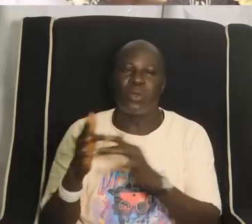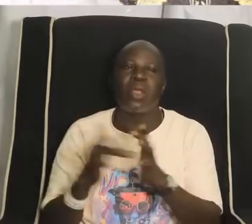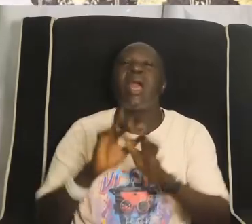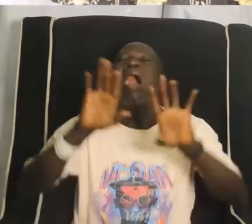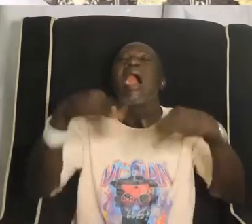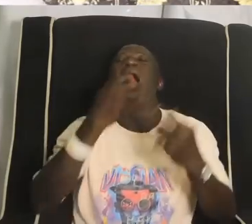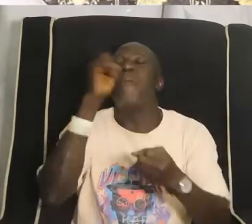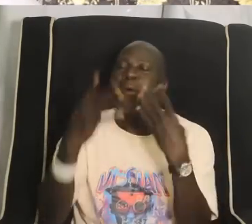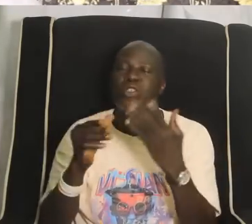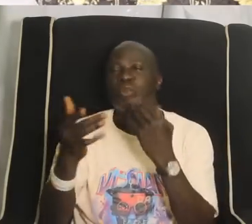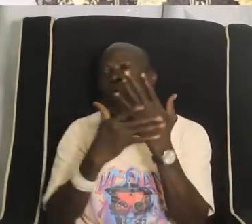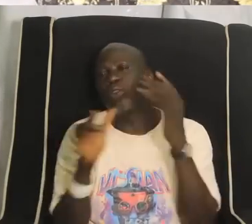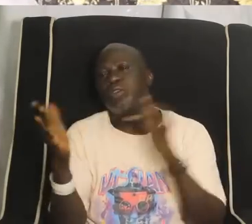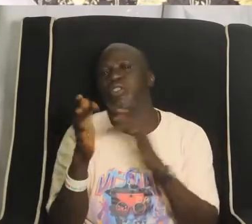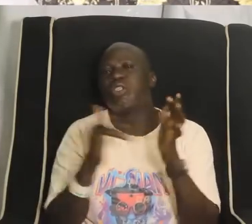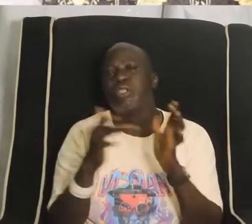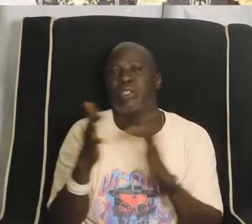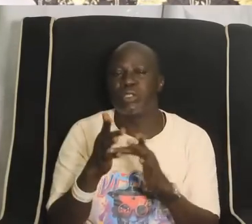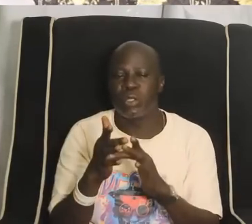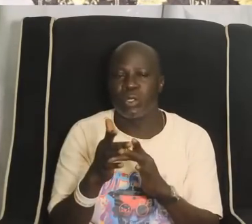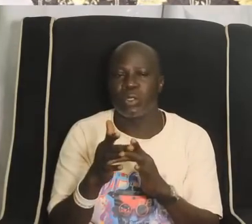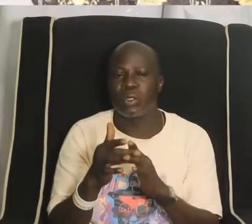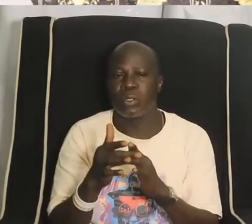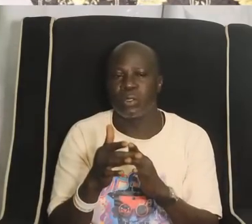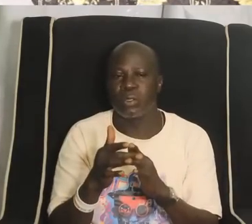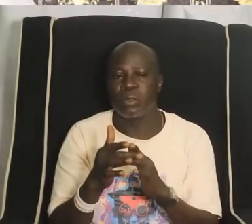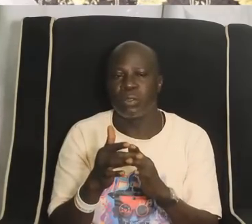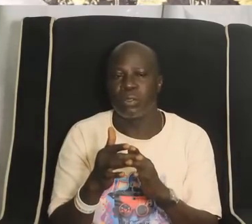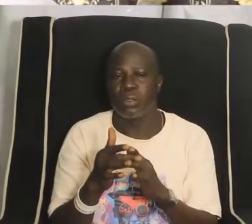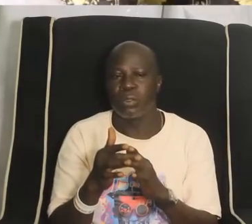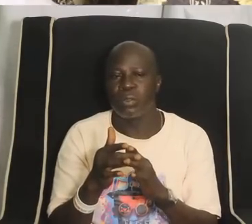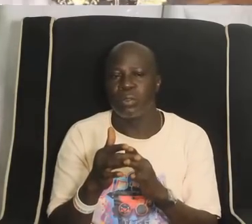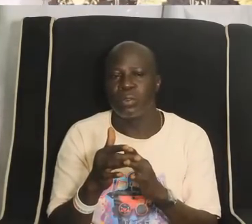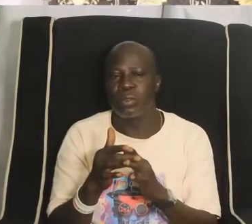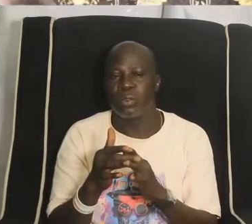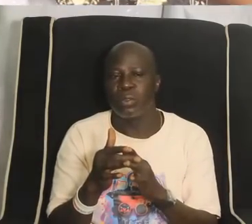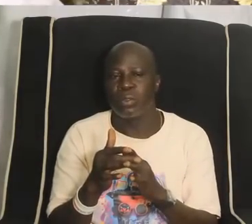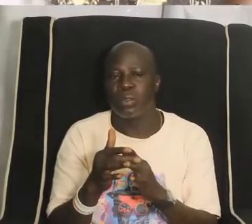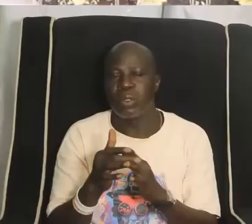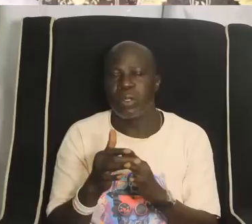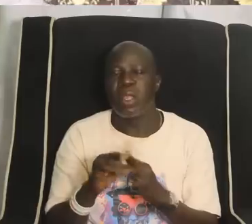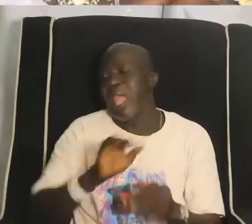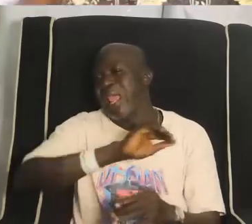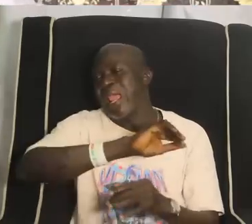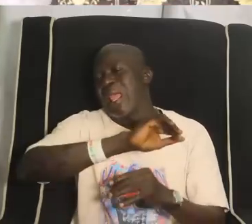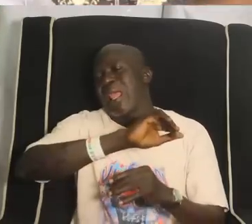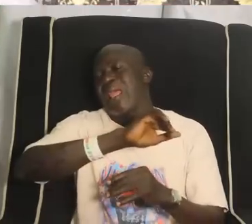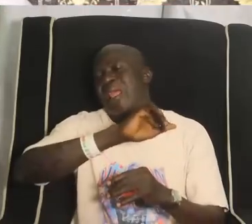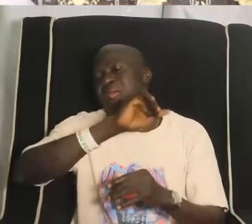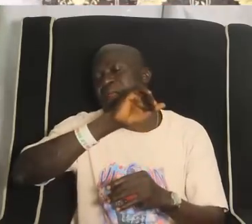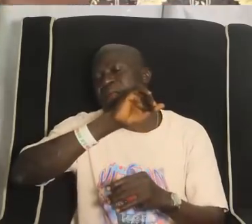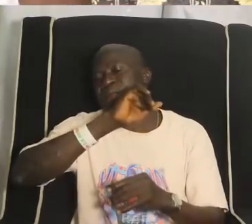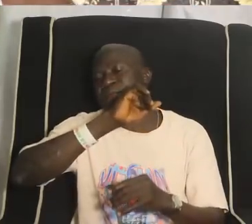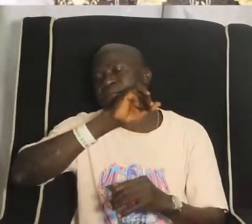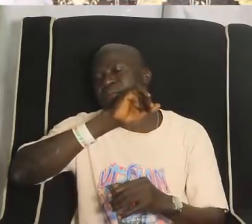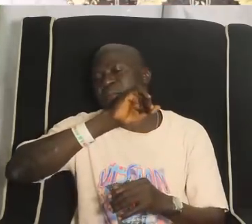ni eje Christi how much more the blood of Jesus oh yes eni nipa emi ayeraye ti o ti fi ara re rupo si Olorun eni nipa emi ayeraye